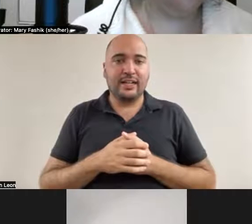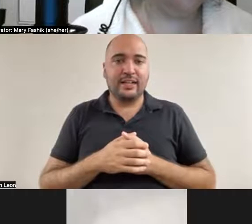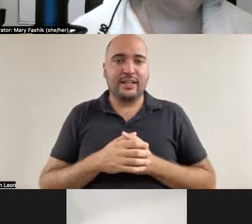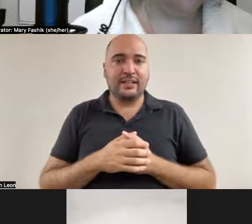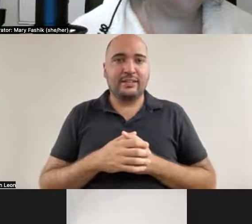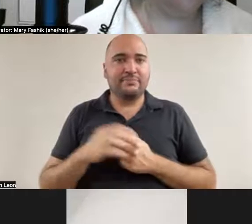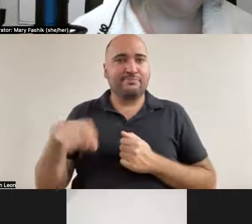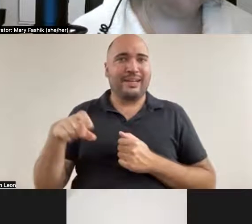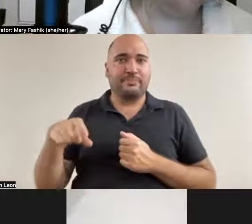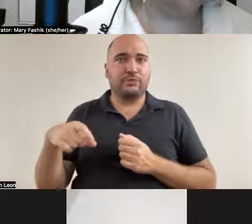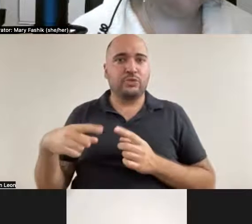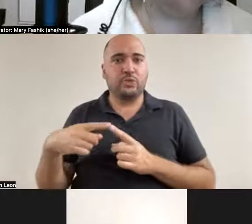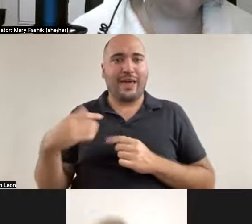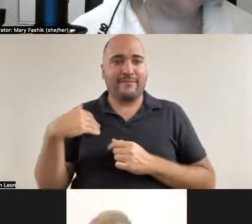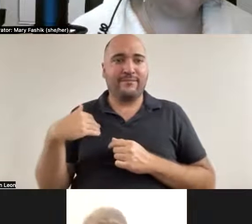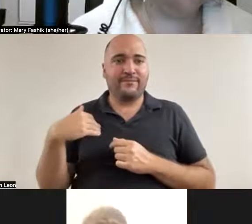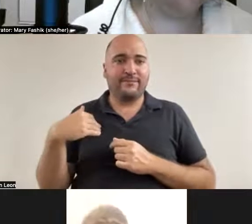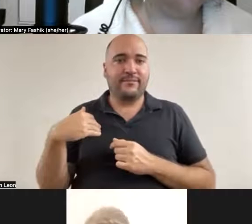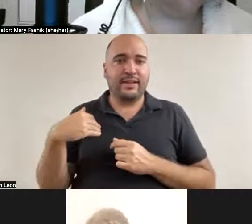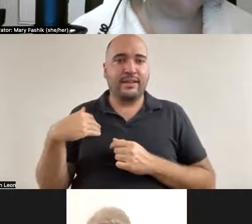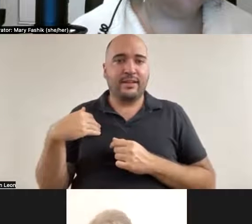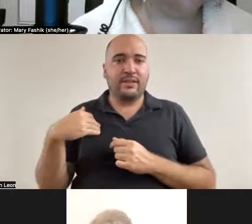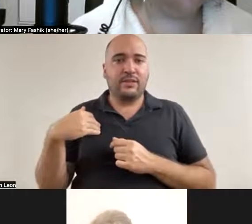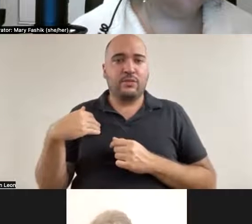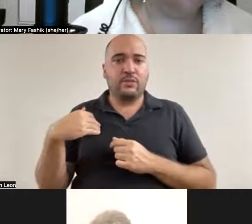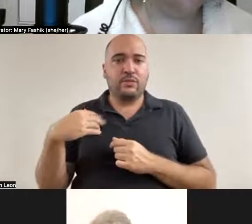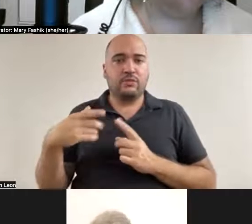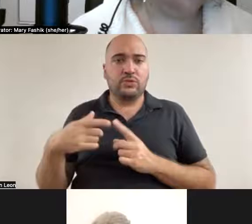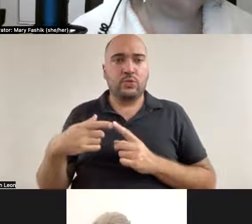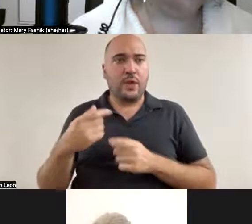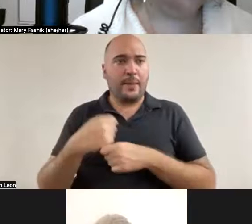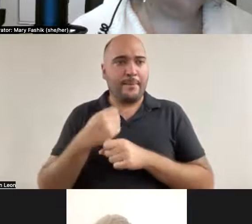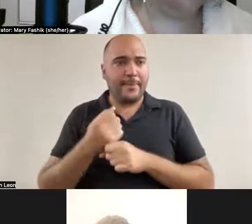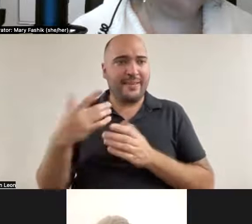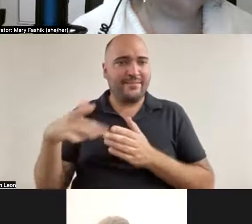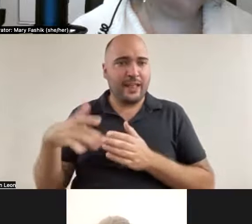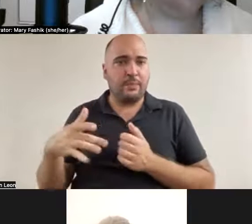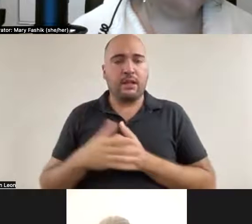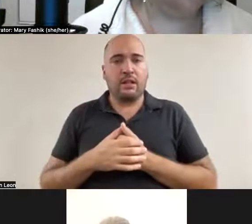compulsory to have or to make available